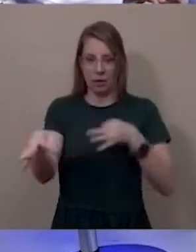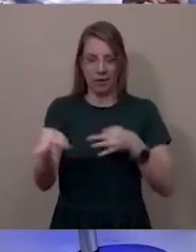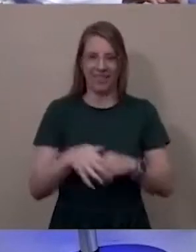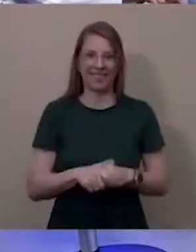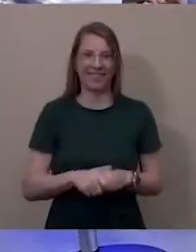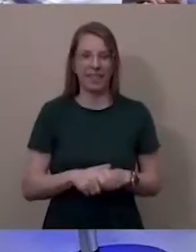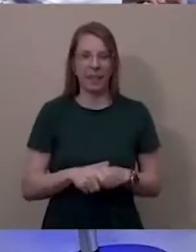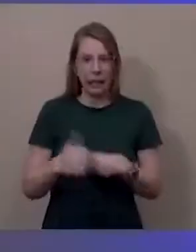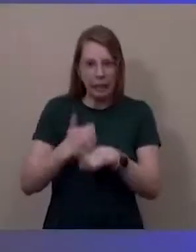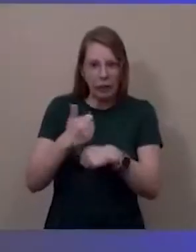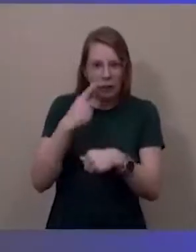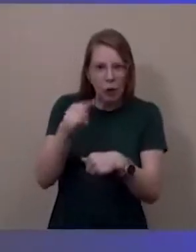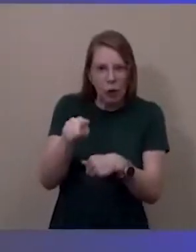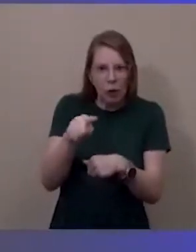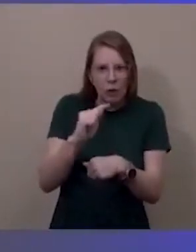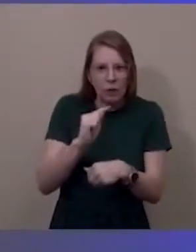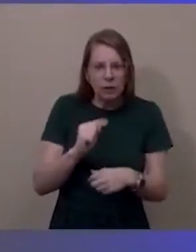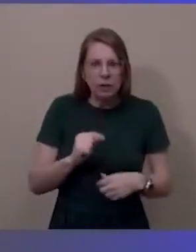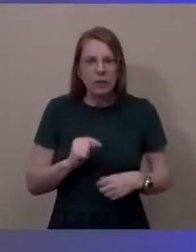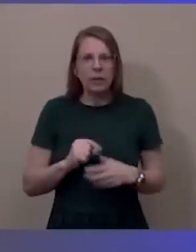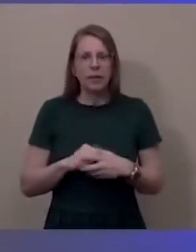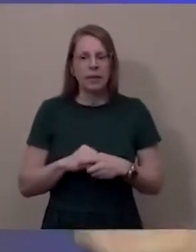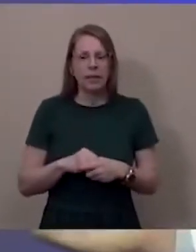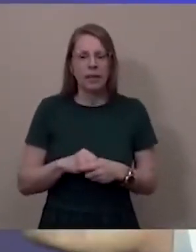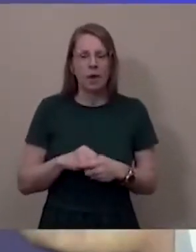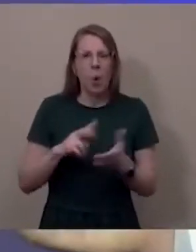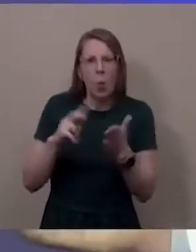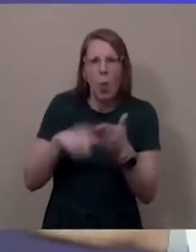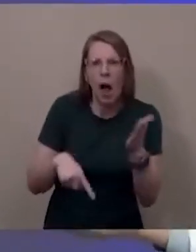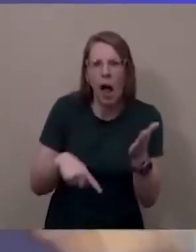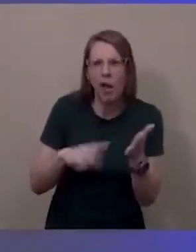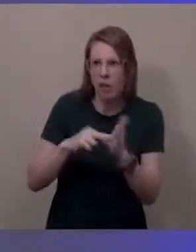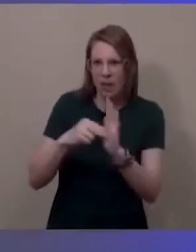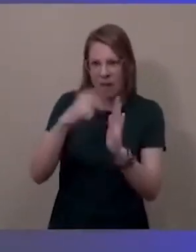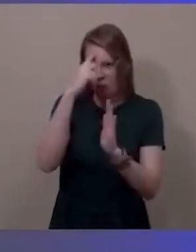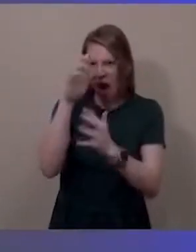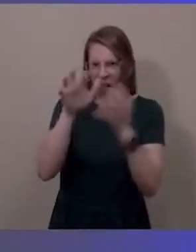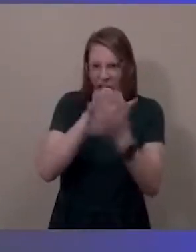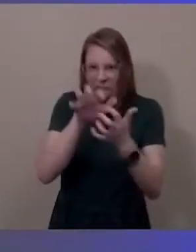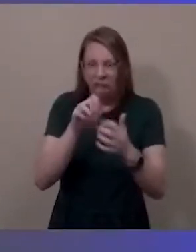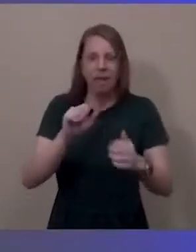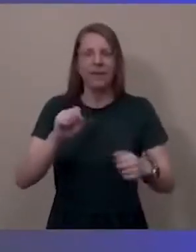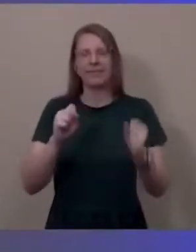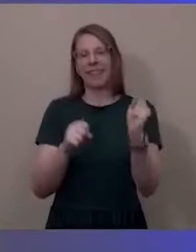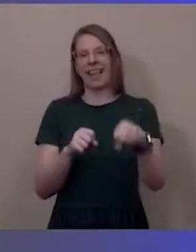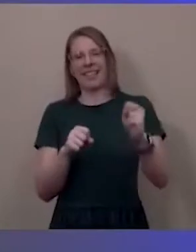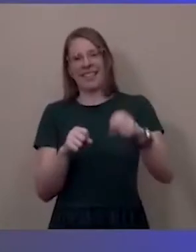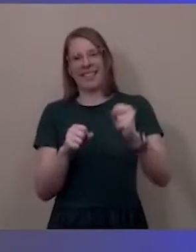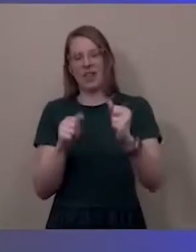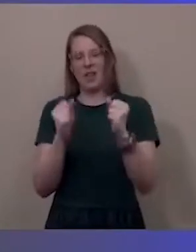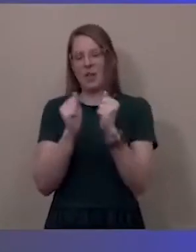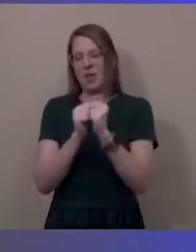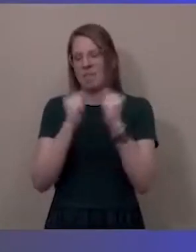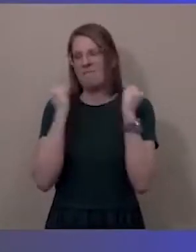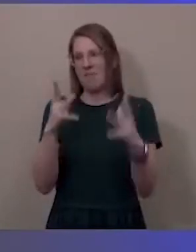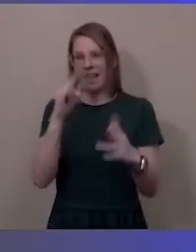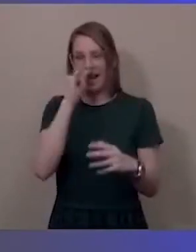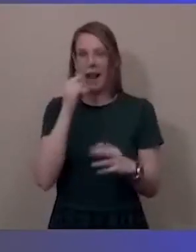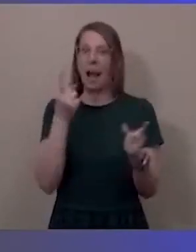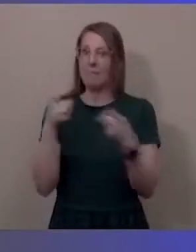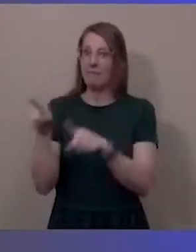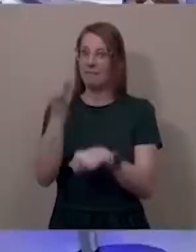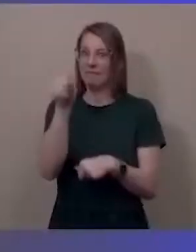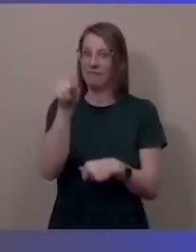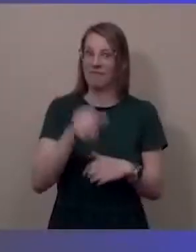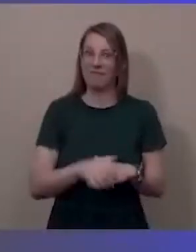that a danger for you, sir? Is what? Scrambled brain? Or? Yes, scrambled brain with a lot of kids. Oh, that happens.